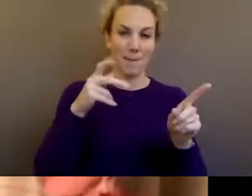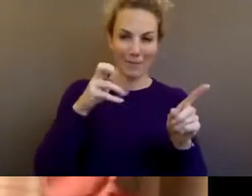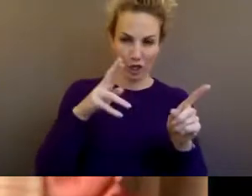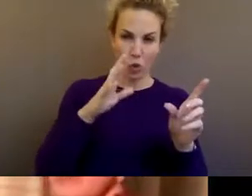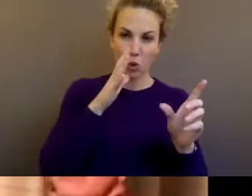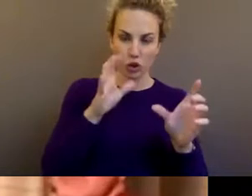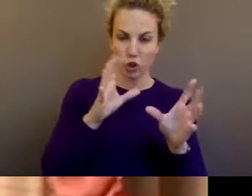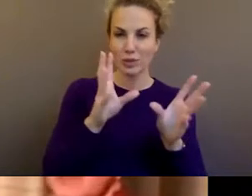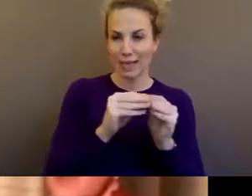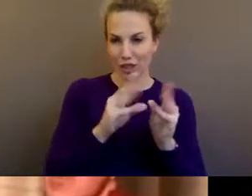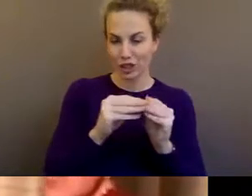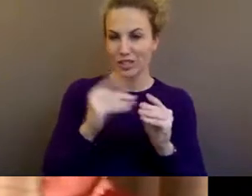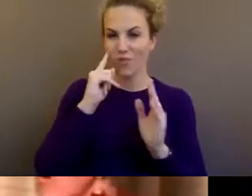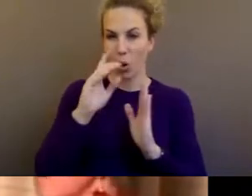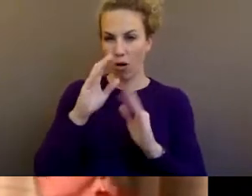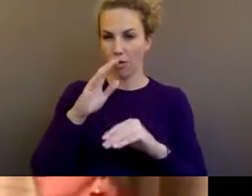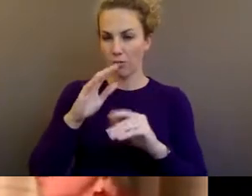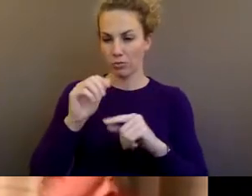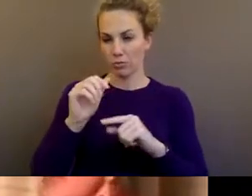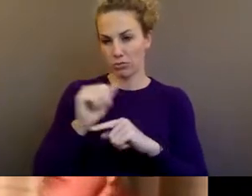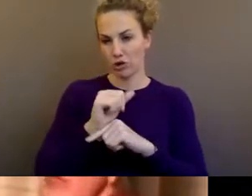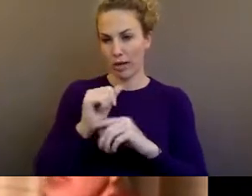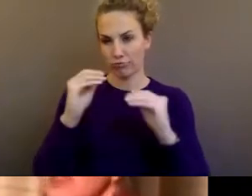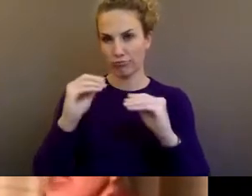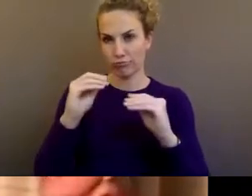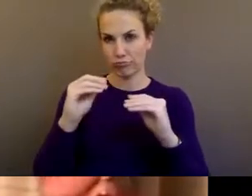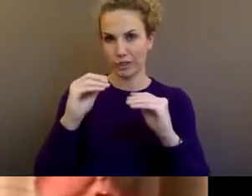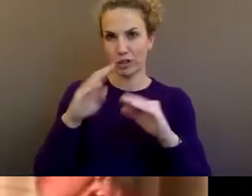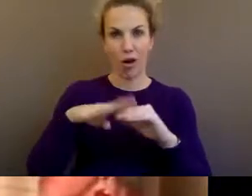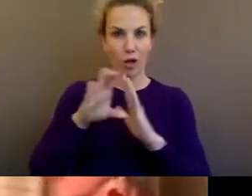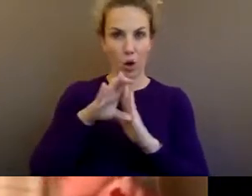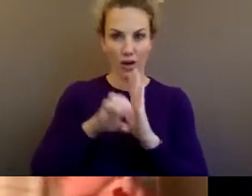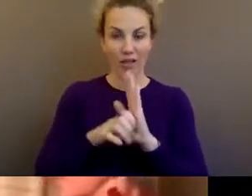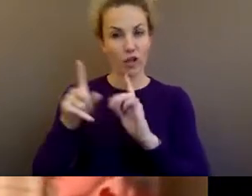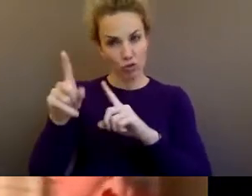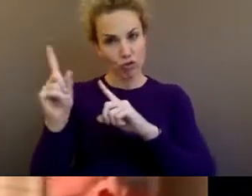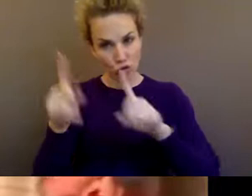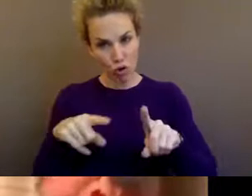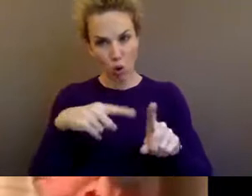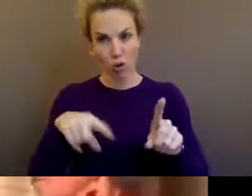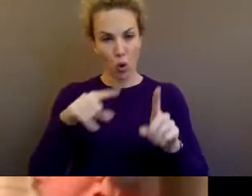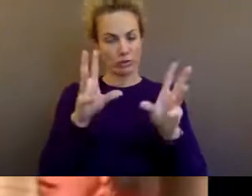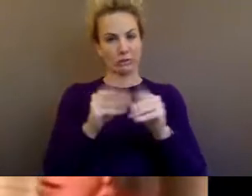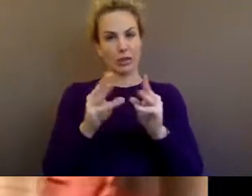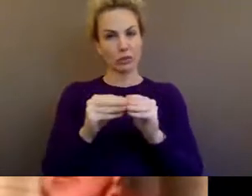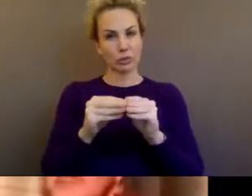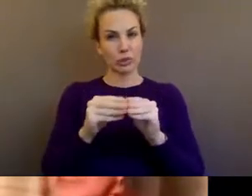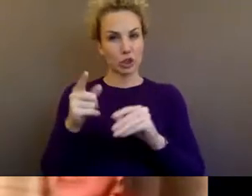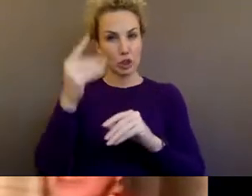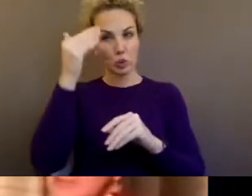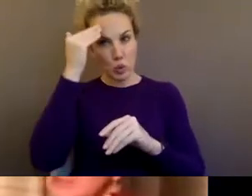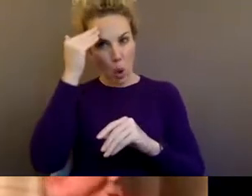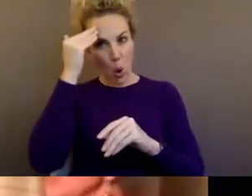do sessions on the codes of ethics. So come to those sessions, and if you think you know this stuff and you're good at it,